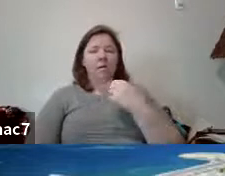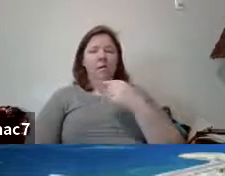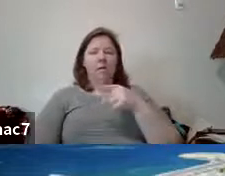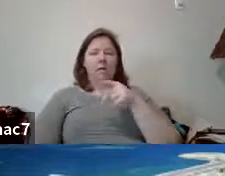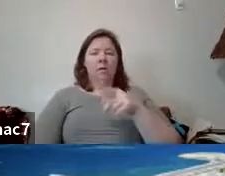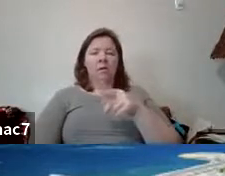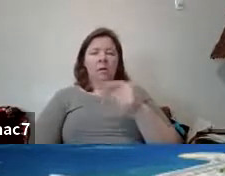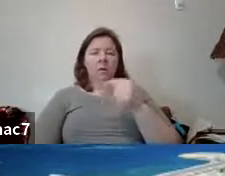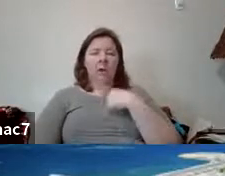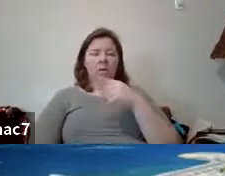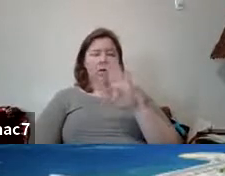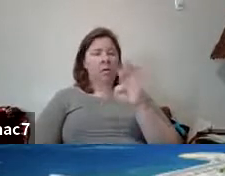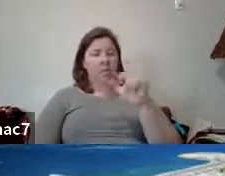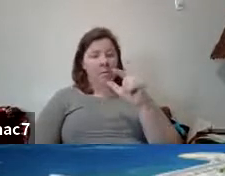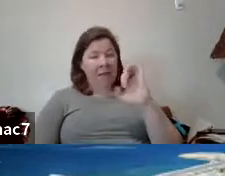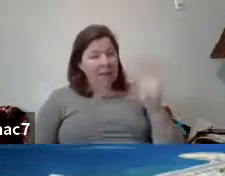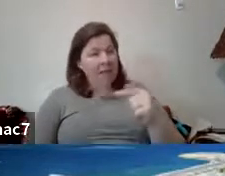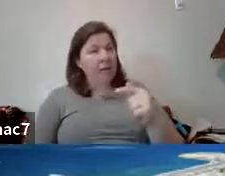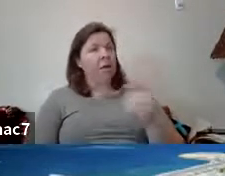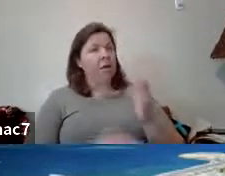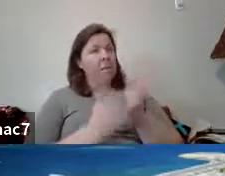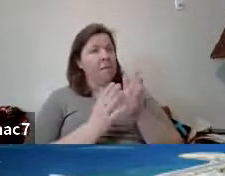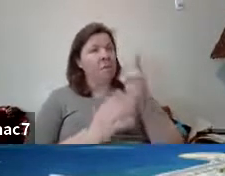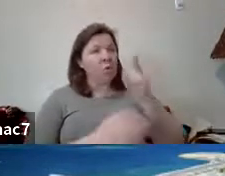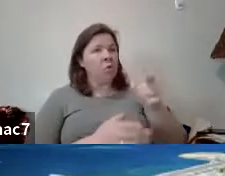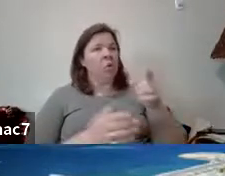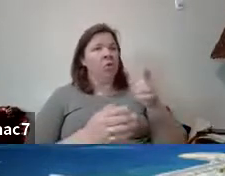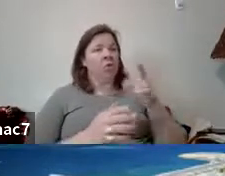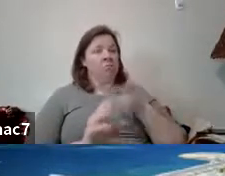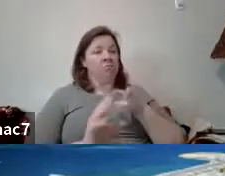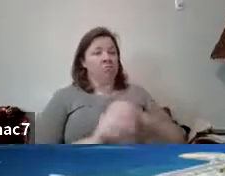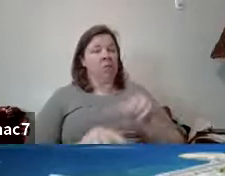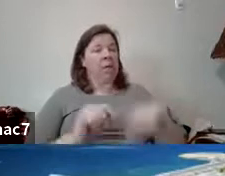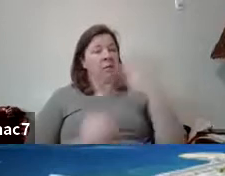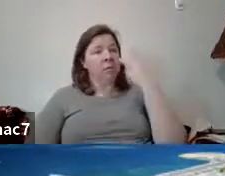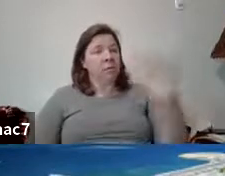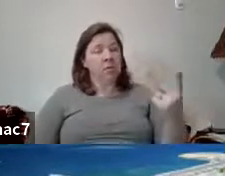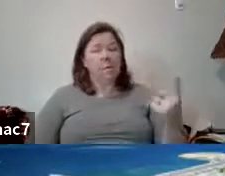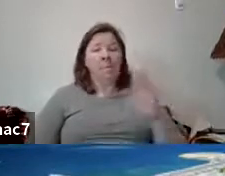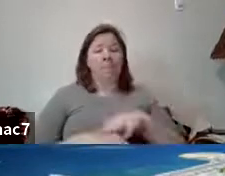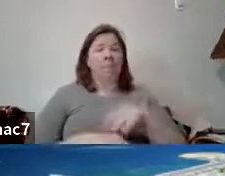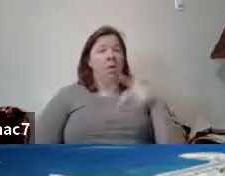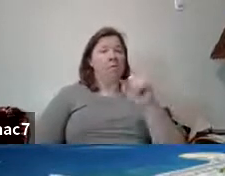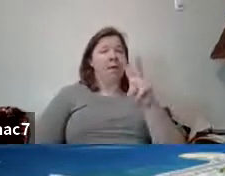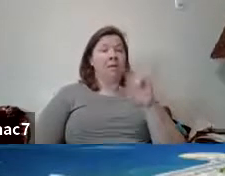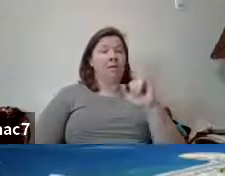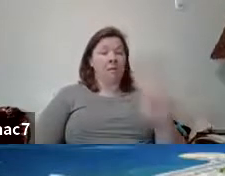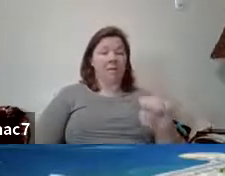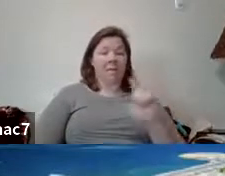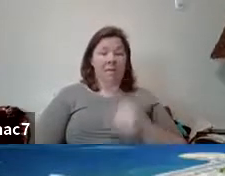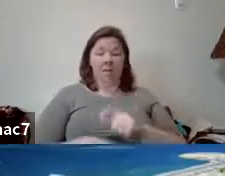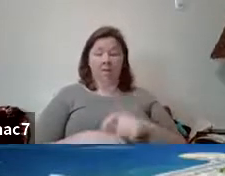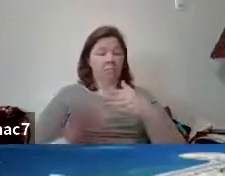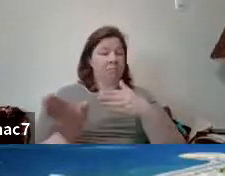going to be begging you or groveling for you to get into something that I'm doing if you can't see it. So with ONPASSIVE, that whole paradigm has